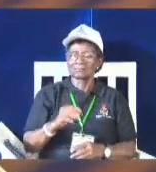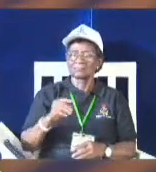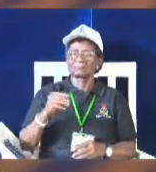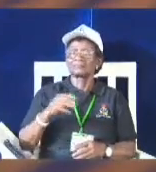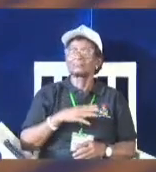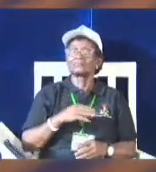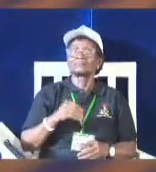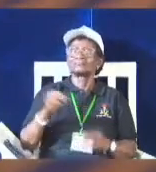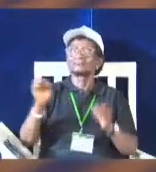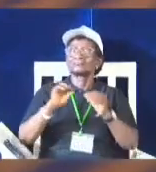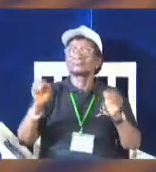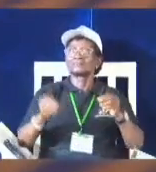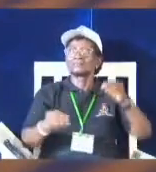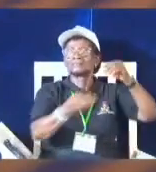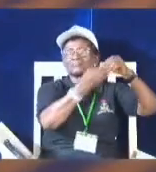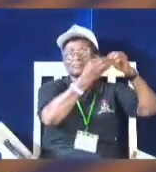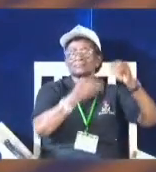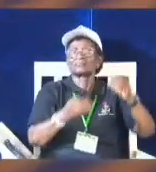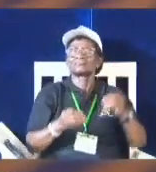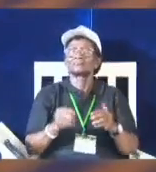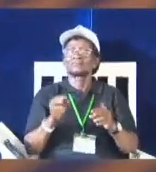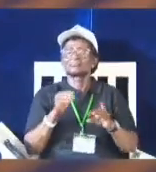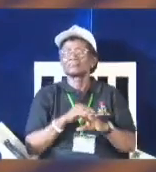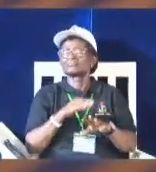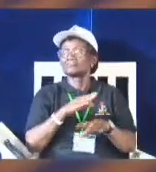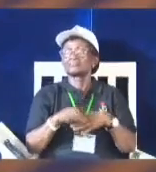Nothing added.